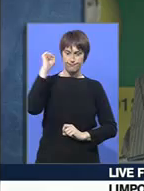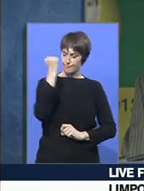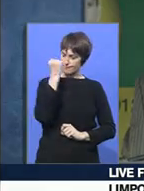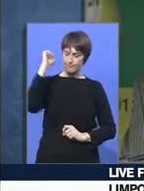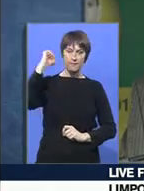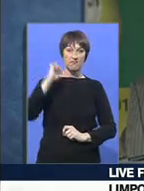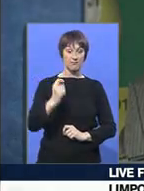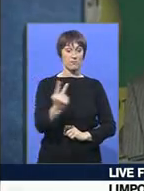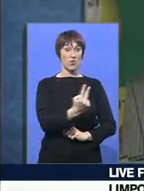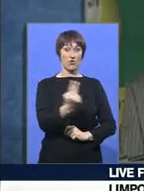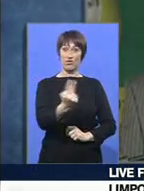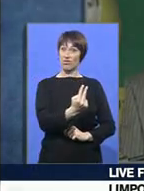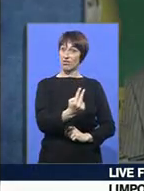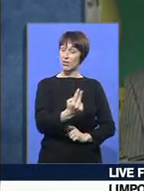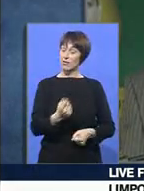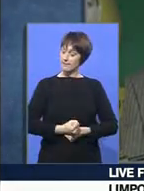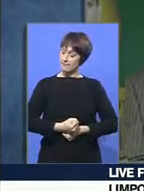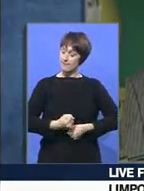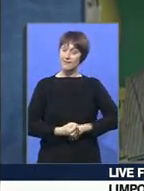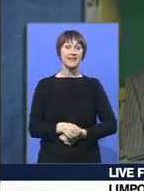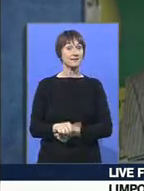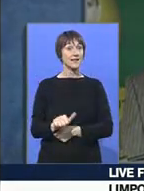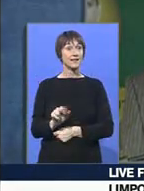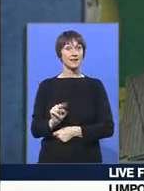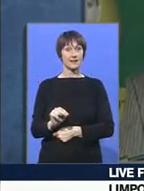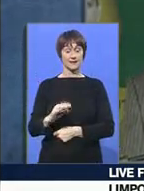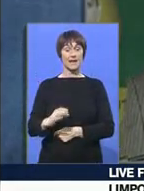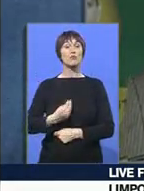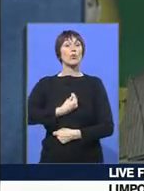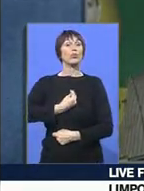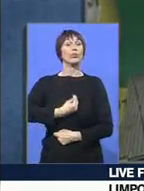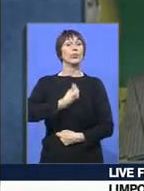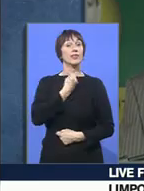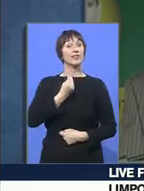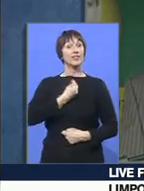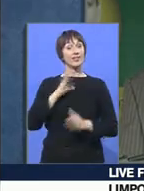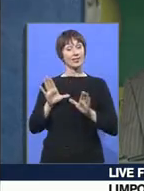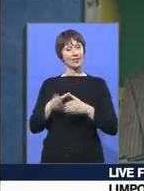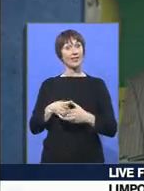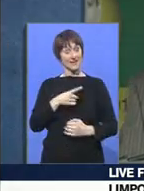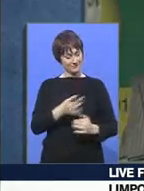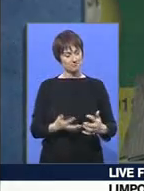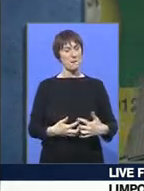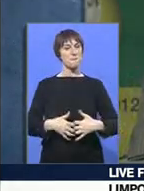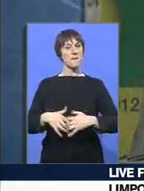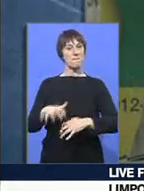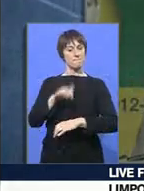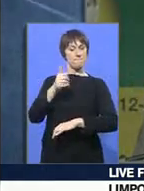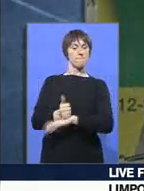They were both founding members of the ANC Youth League, which was established